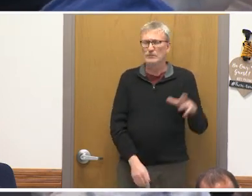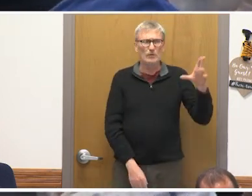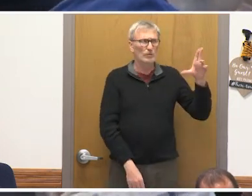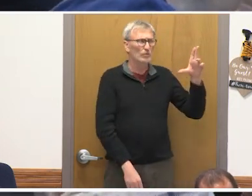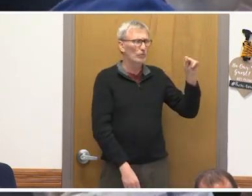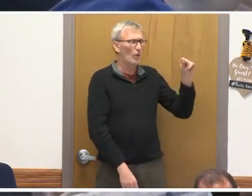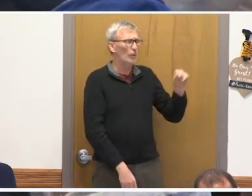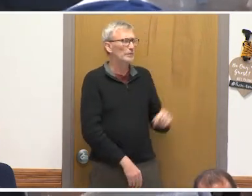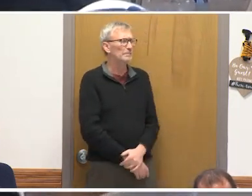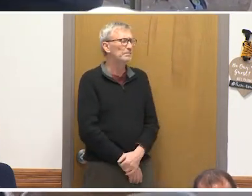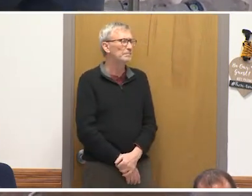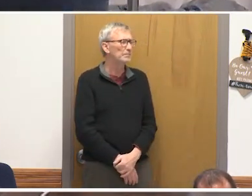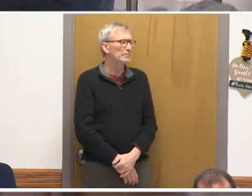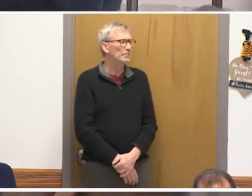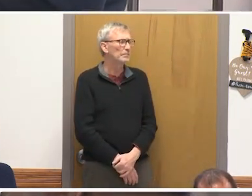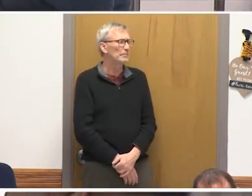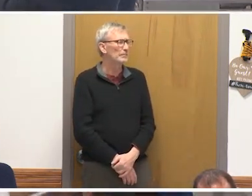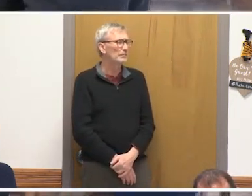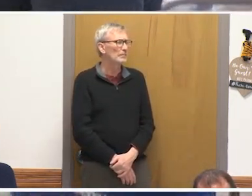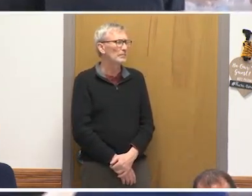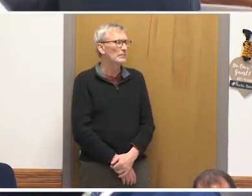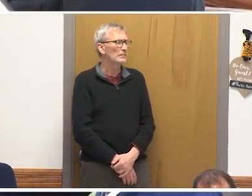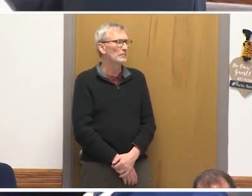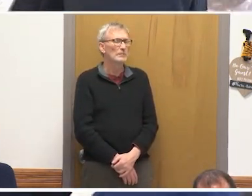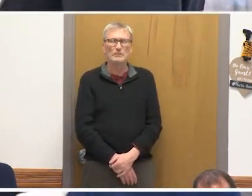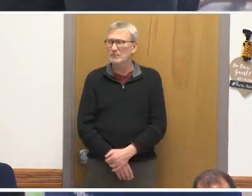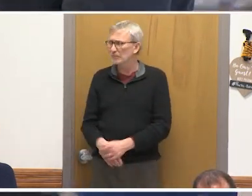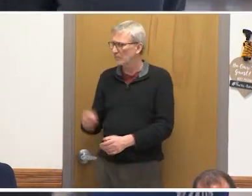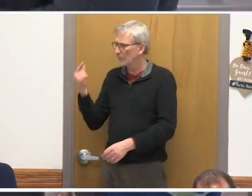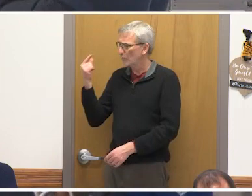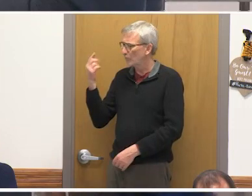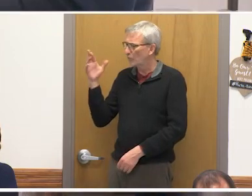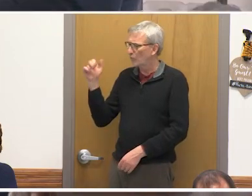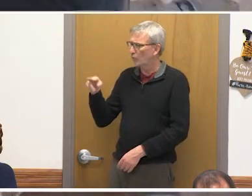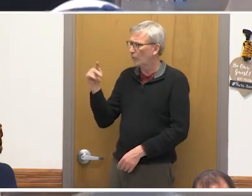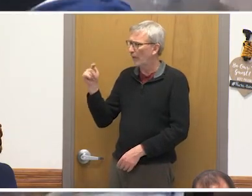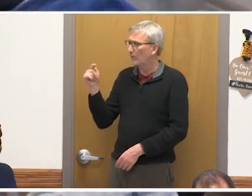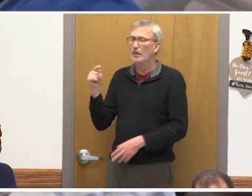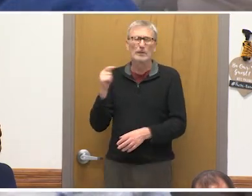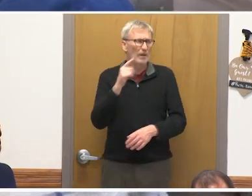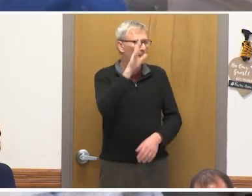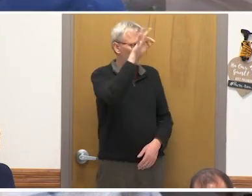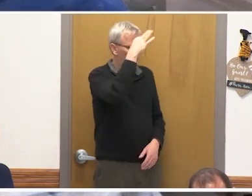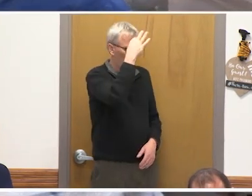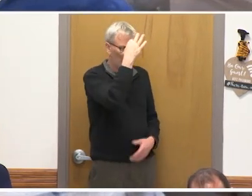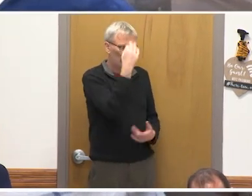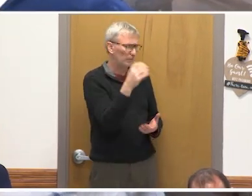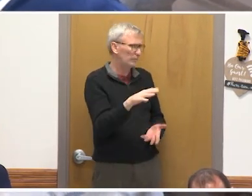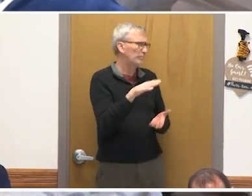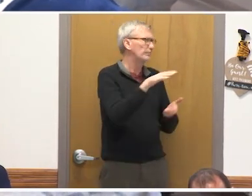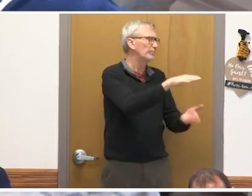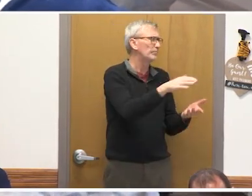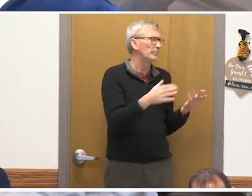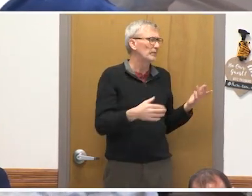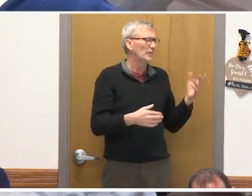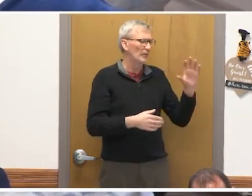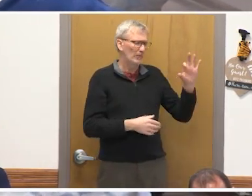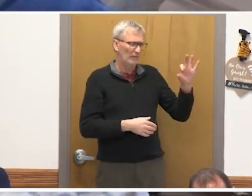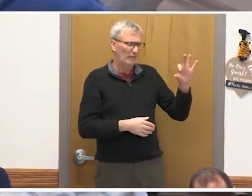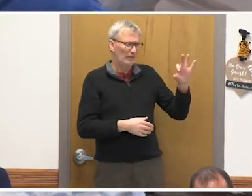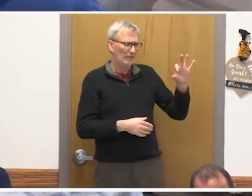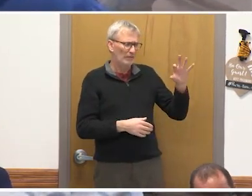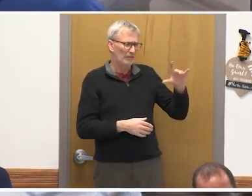No, I do not believe so. It is. Is it grant money? It is grant money to the federal program. It's the CMAQ,